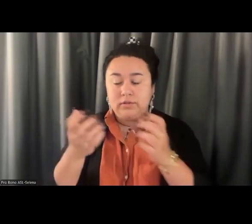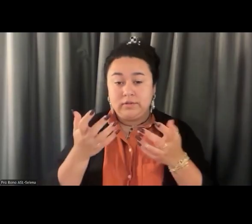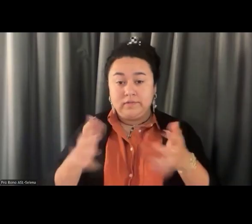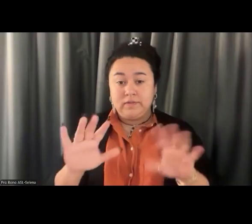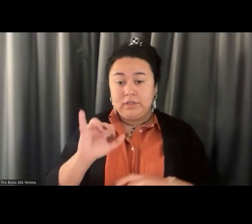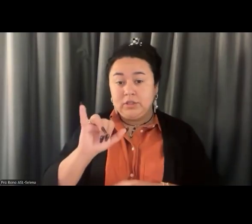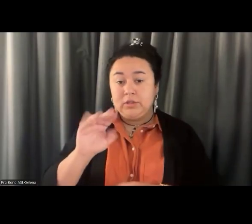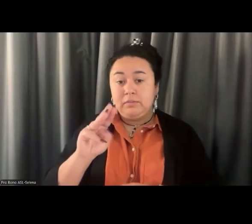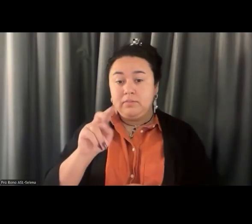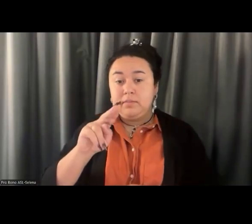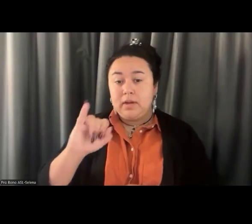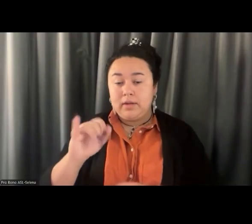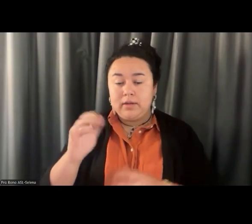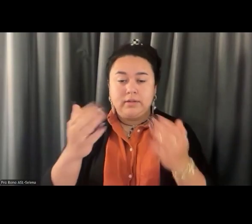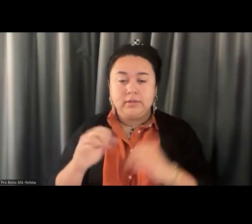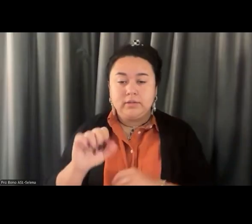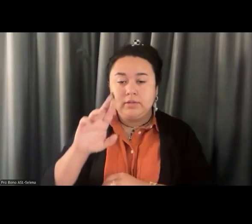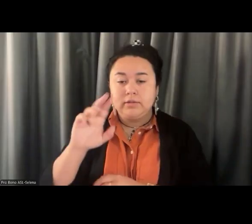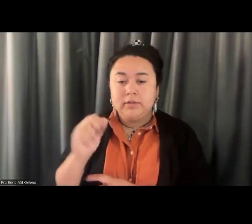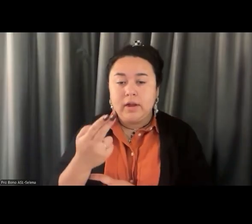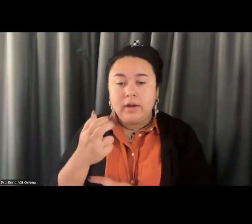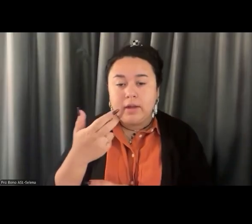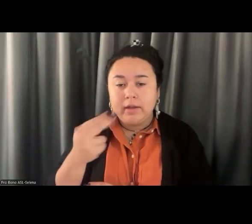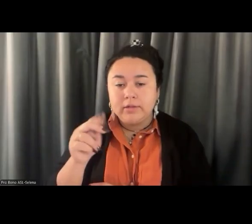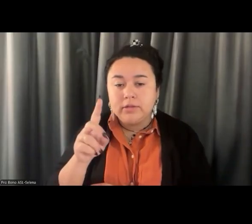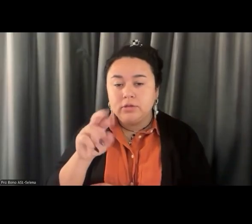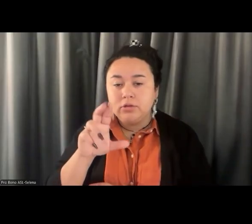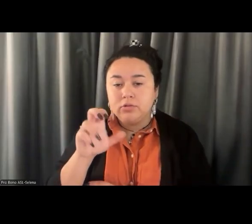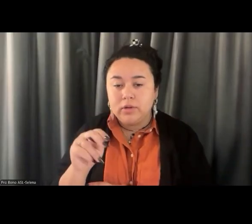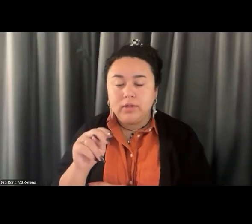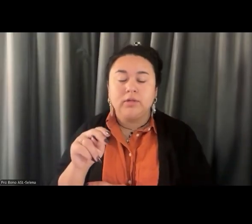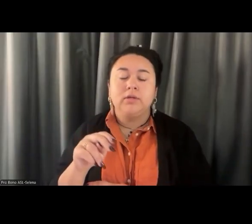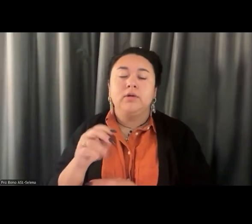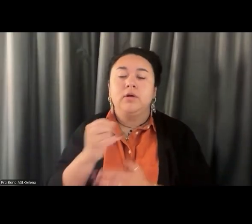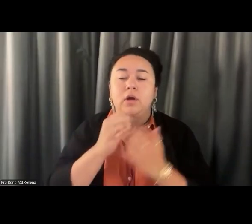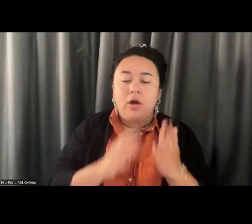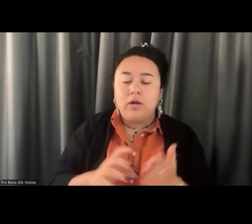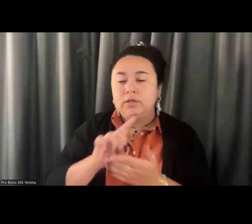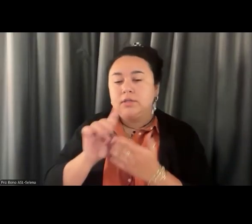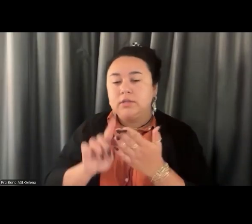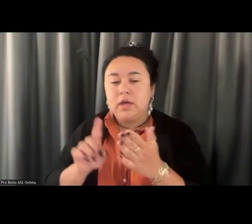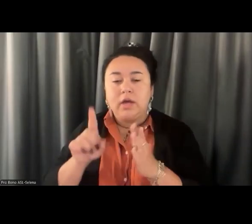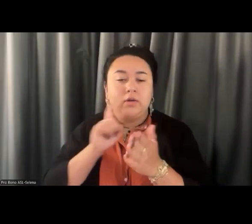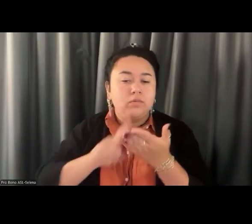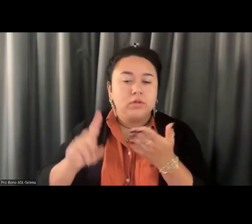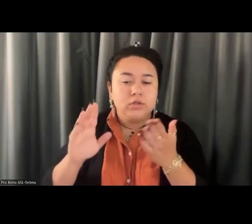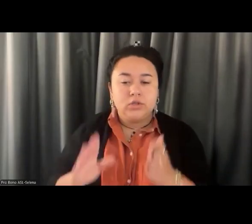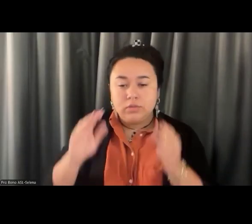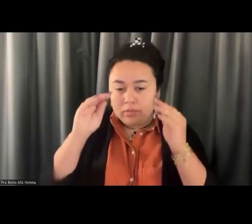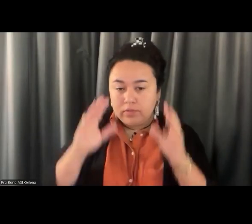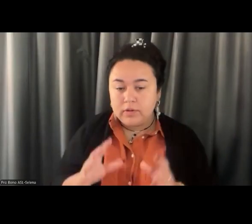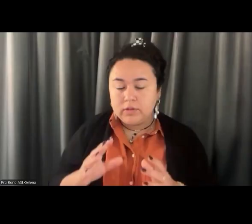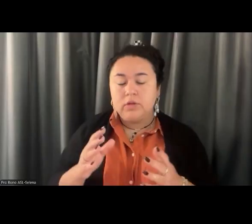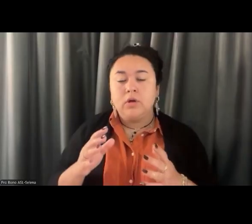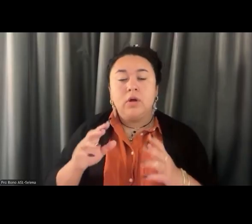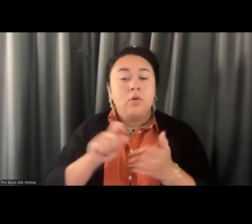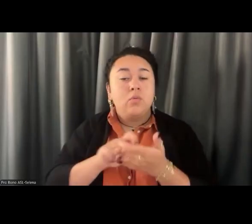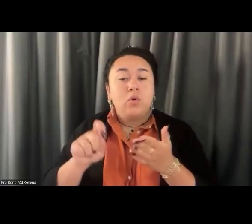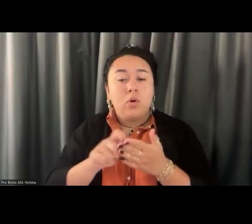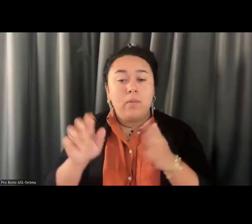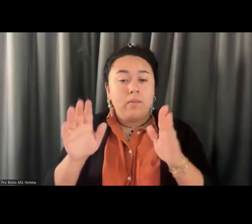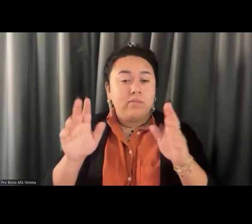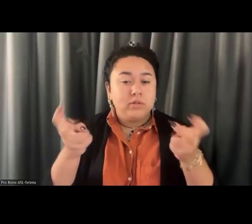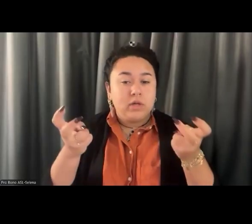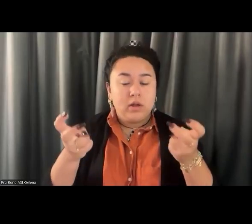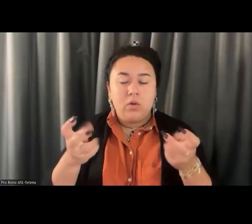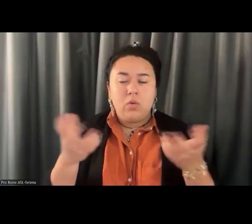Hendren. Sara is an artist, design researcher, professor, and writer. She is the author of What Can a Body Do? How We Meet